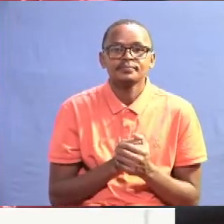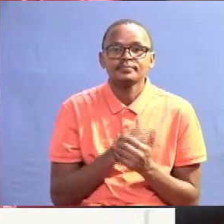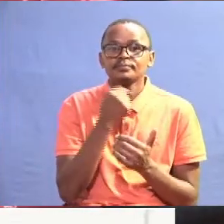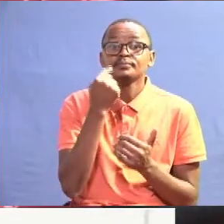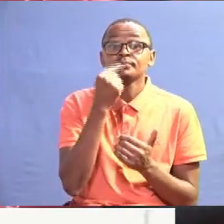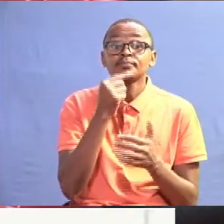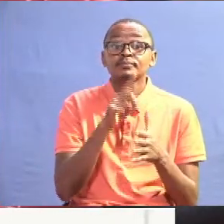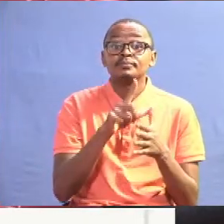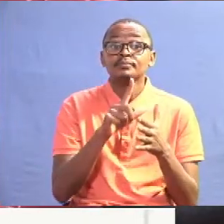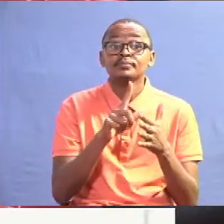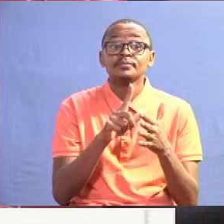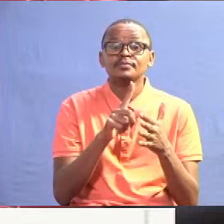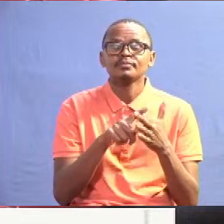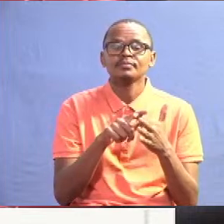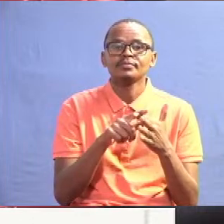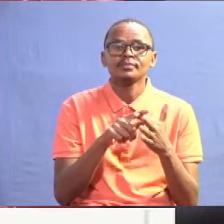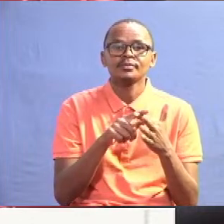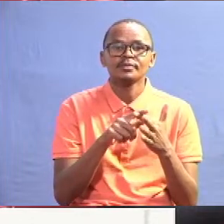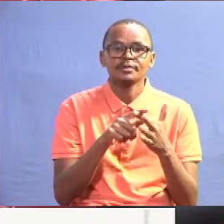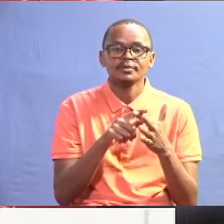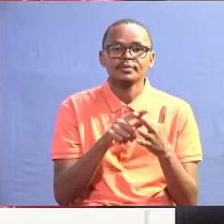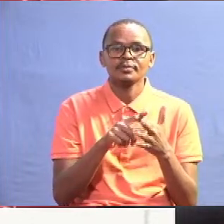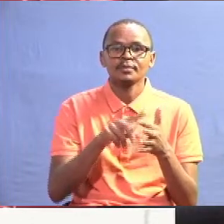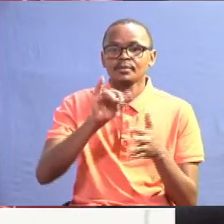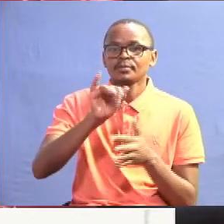Tulele and others who are in Junction